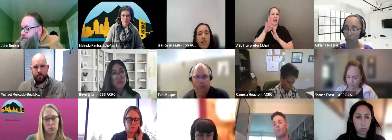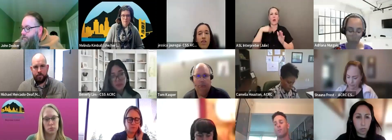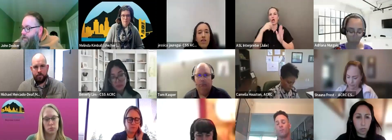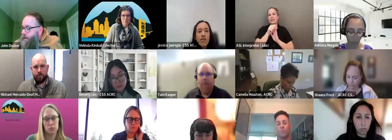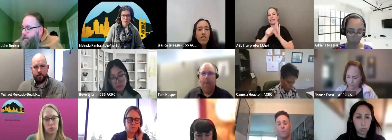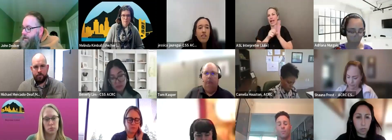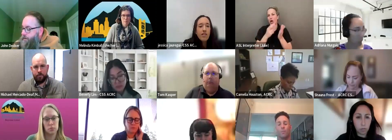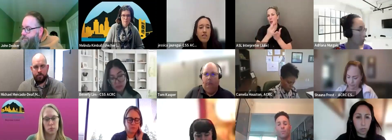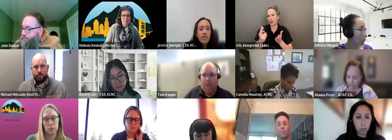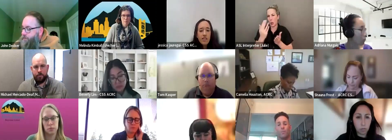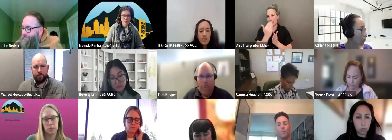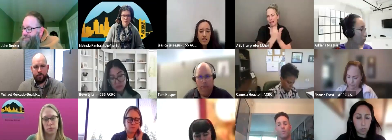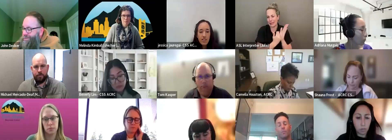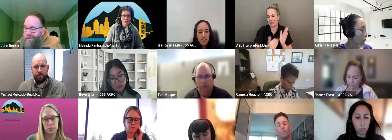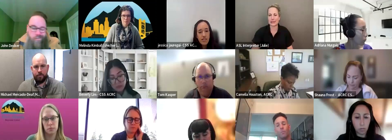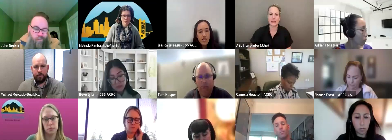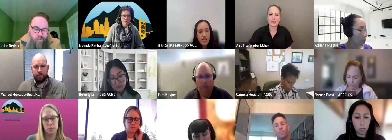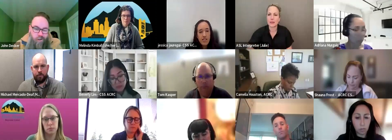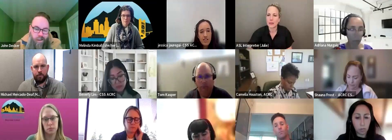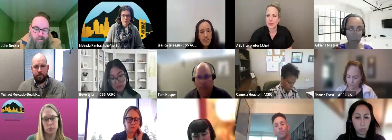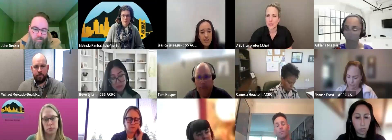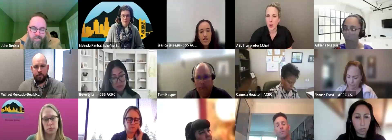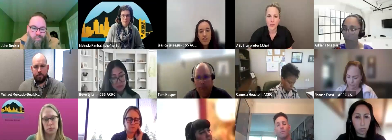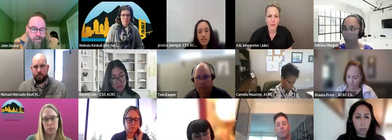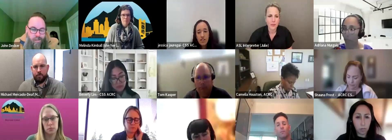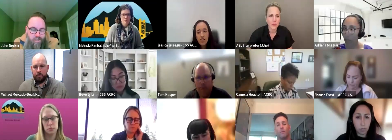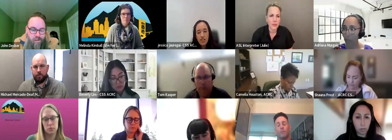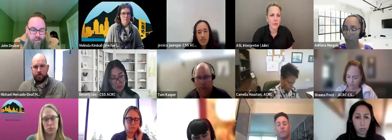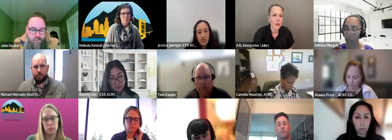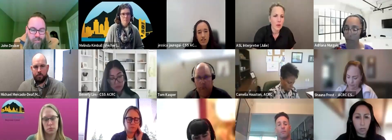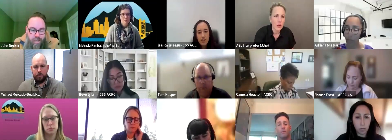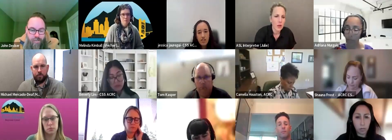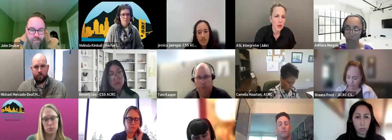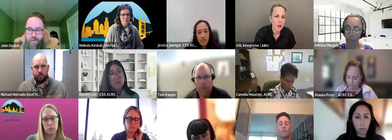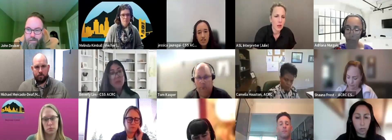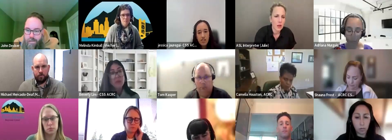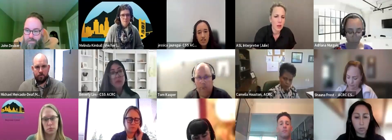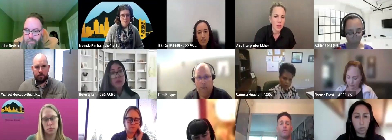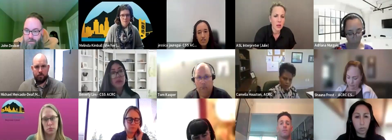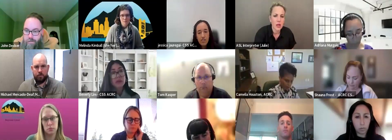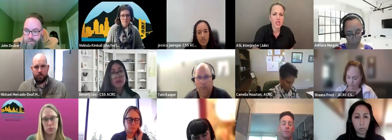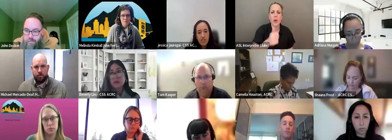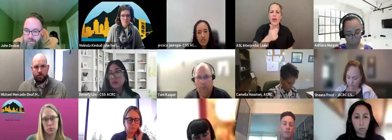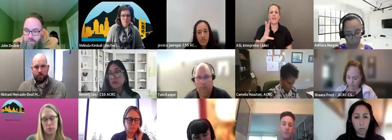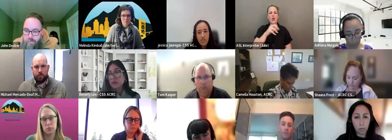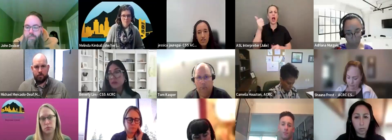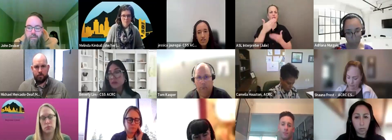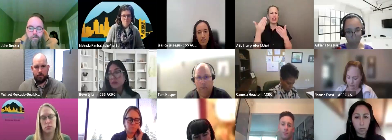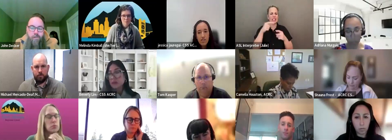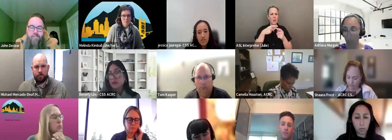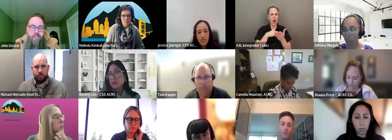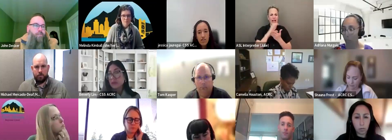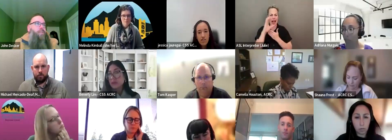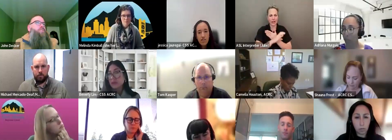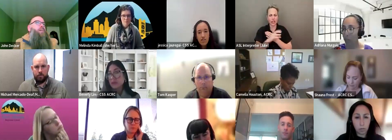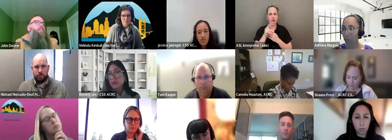Let's see here. We have a couple other things from our calendar. Just wanted to touch on. I'll jump in the chat and see if we got anything else over there too. Oh, thank